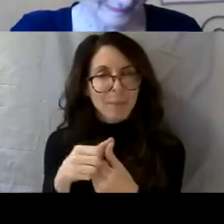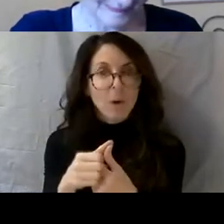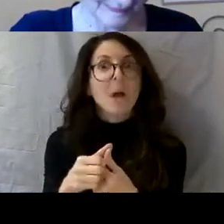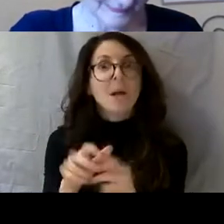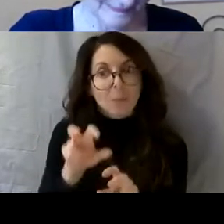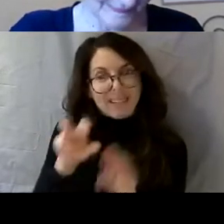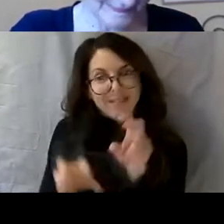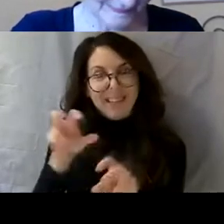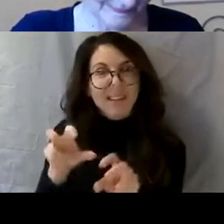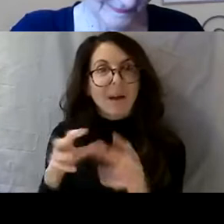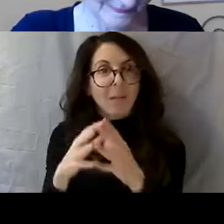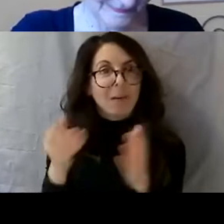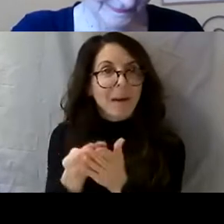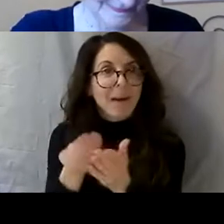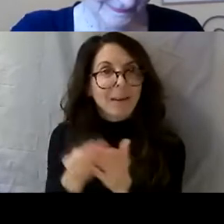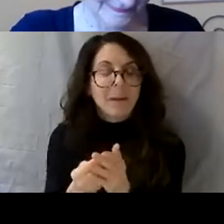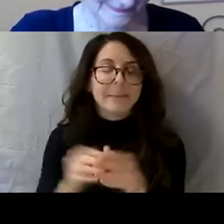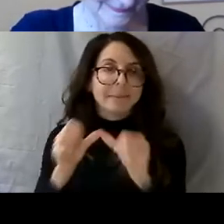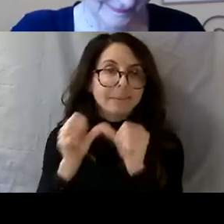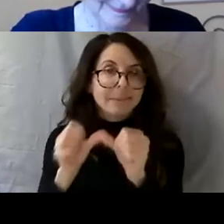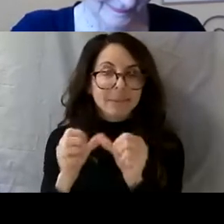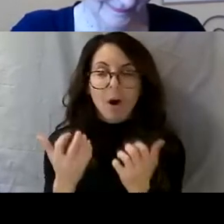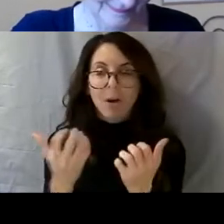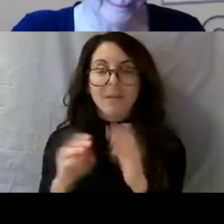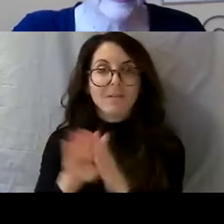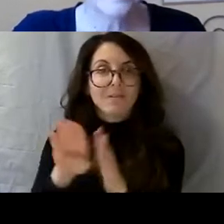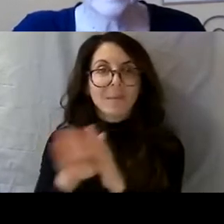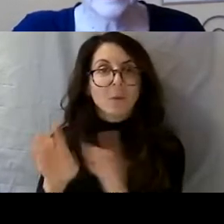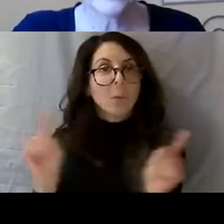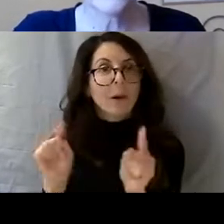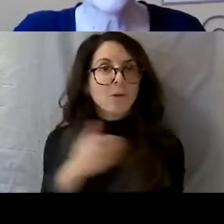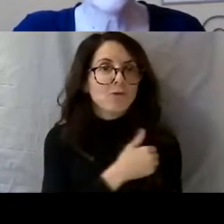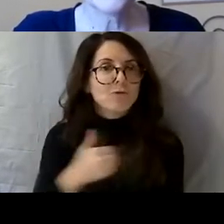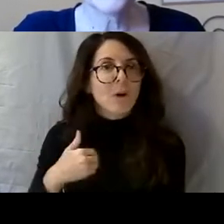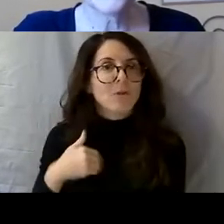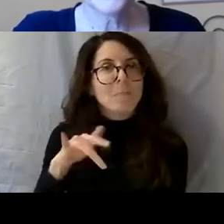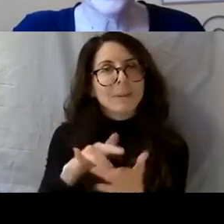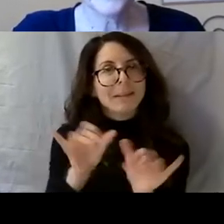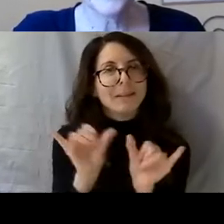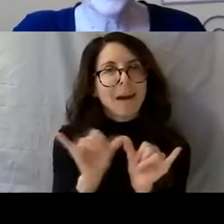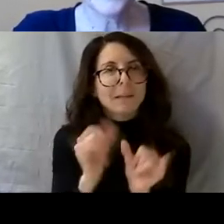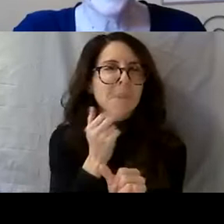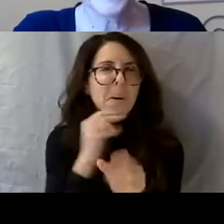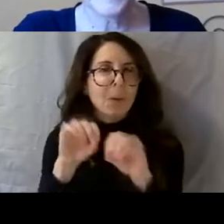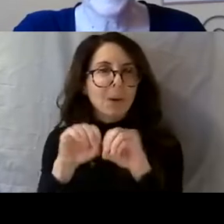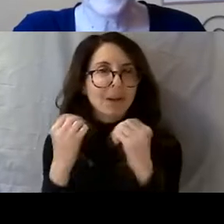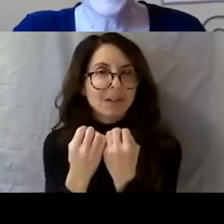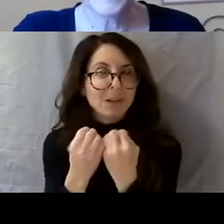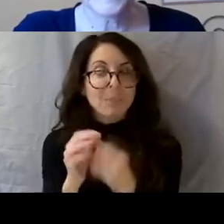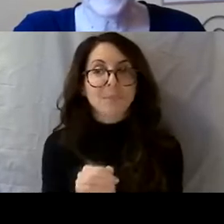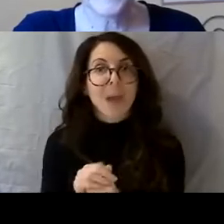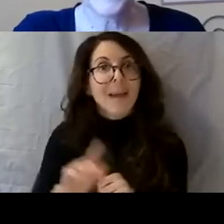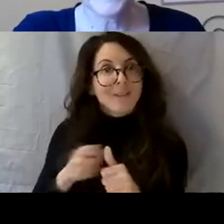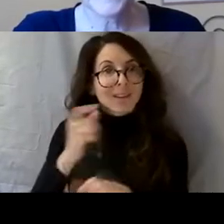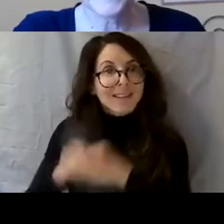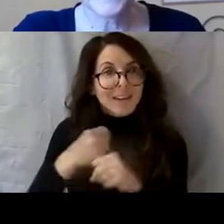in sustainability and audience development in Toronto's mid-sized and smaller organizations. So the first year as our